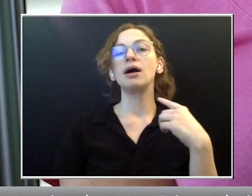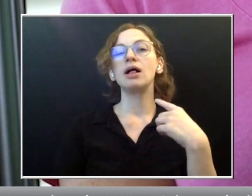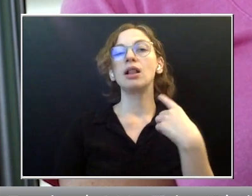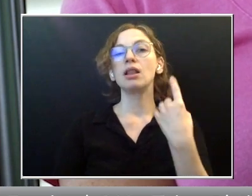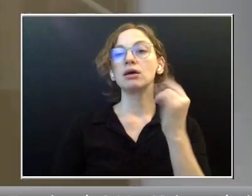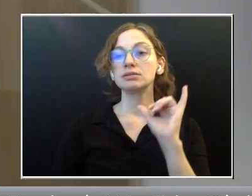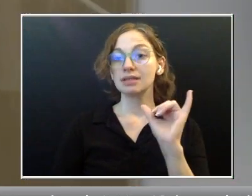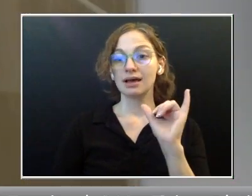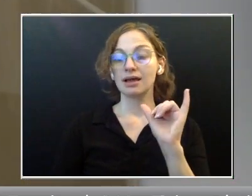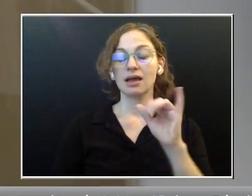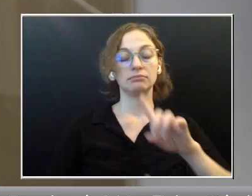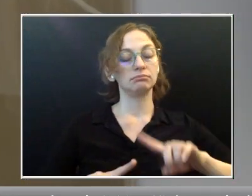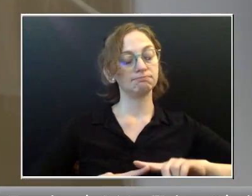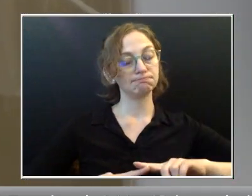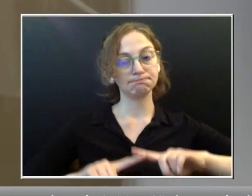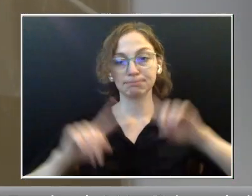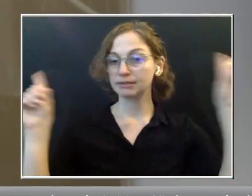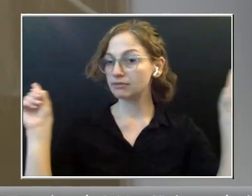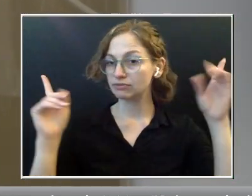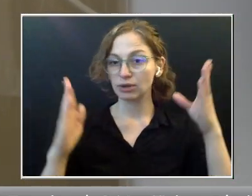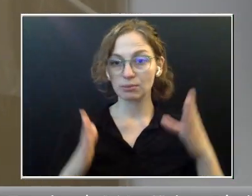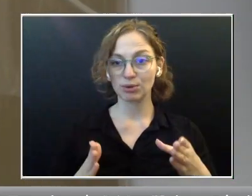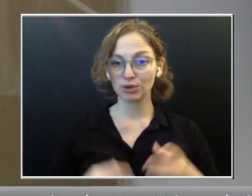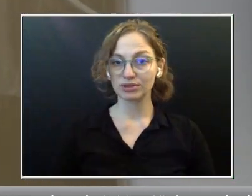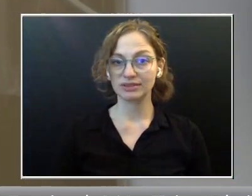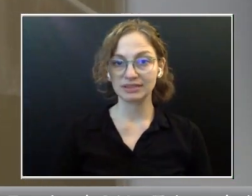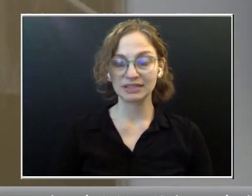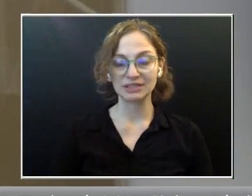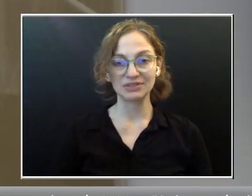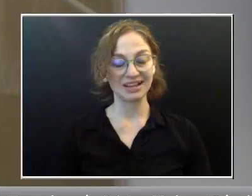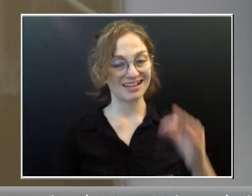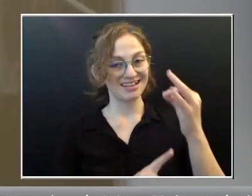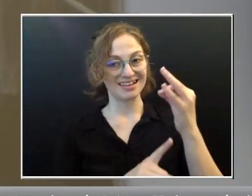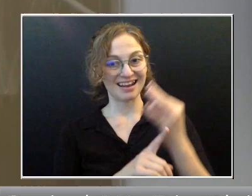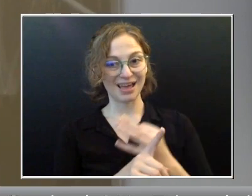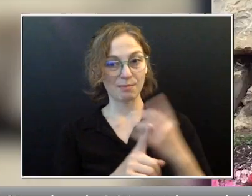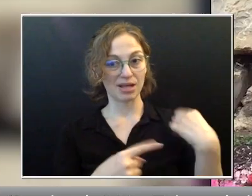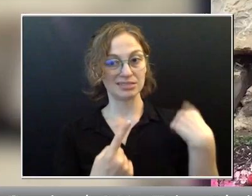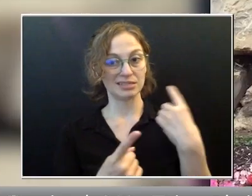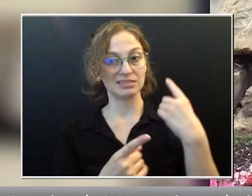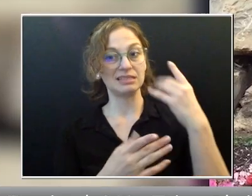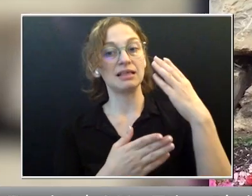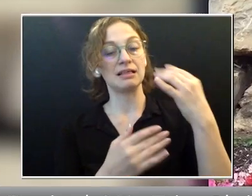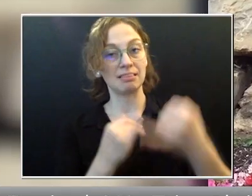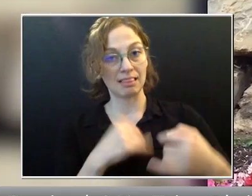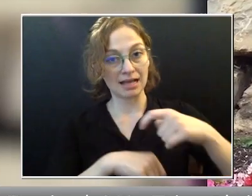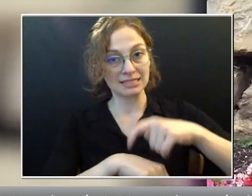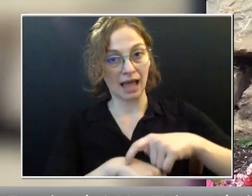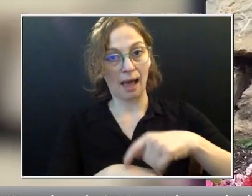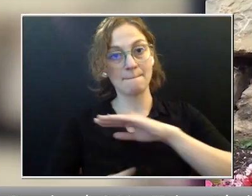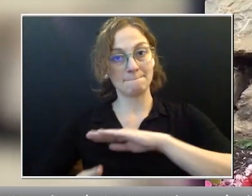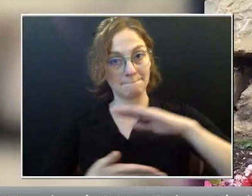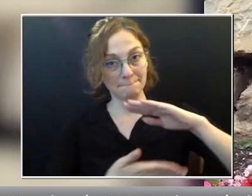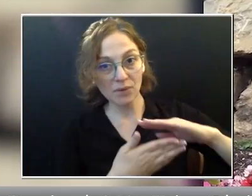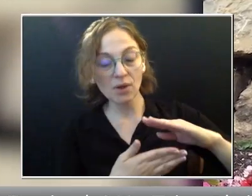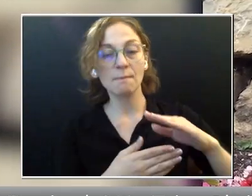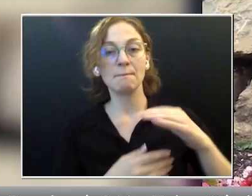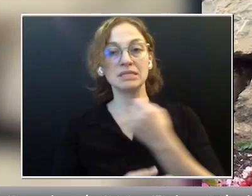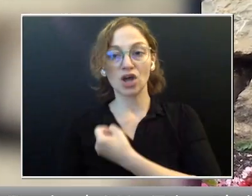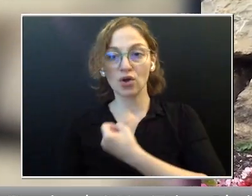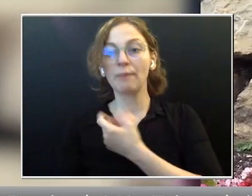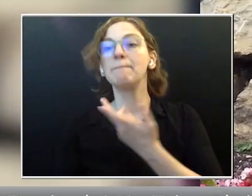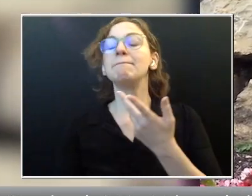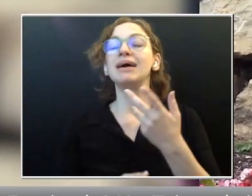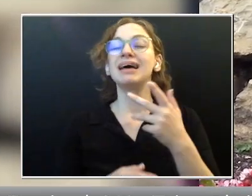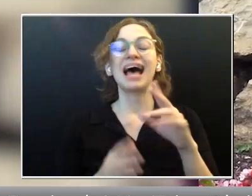different person. In 9 months since Angela's last mammogram and sonogram, 5 cancerous tumors had developed. Her doctor told